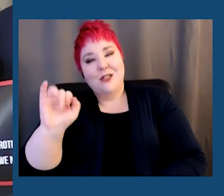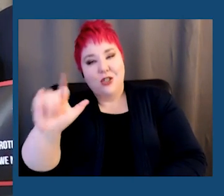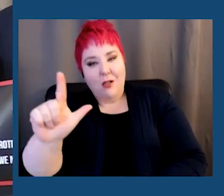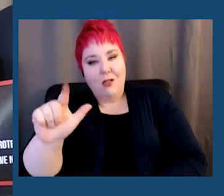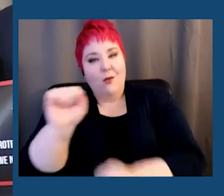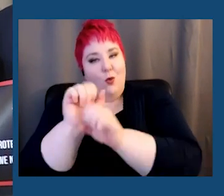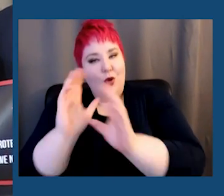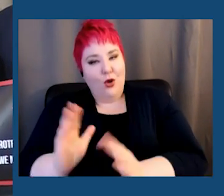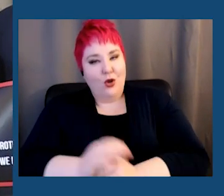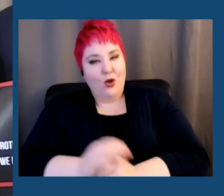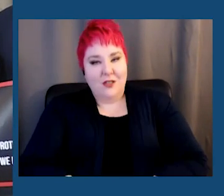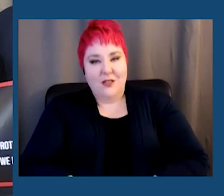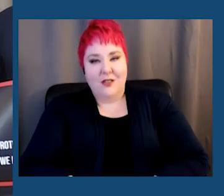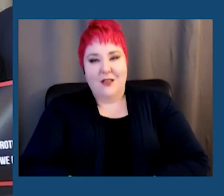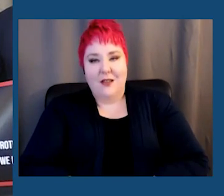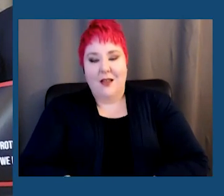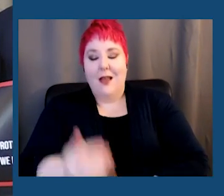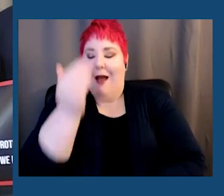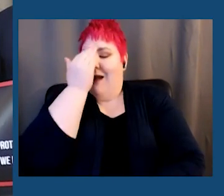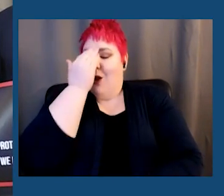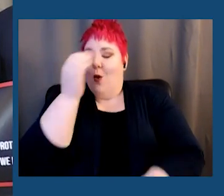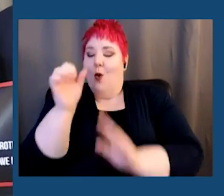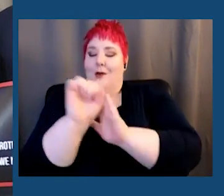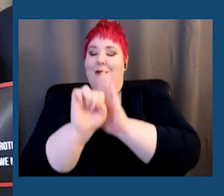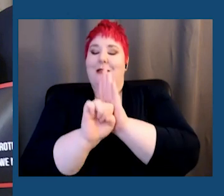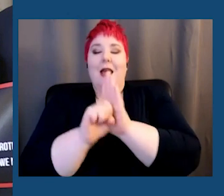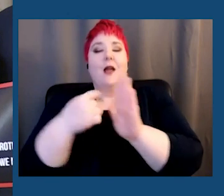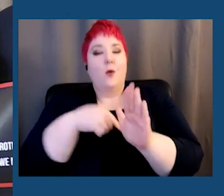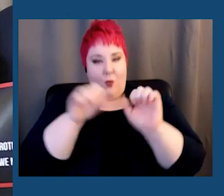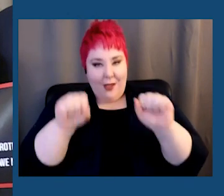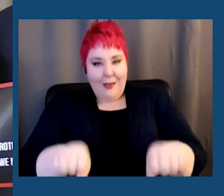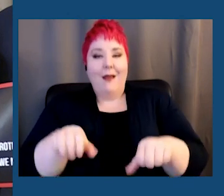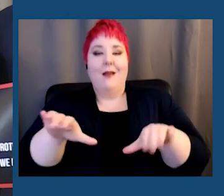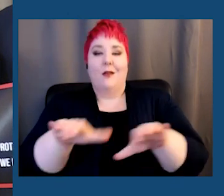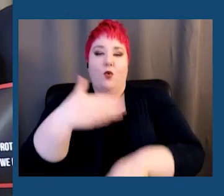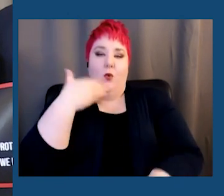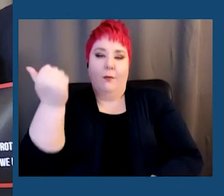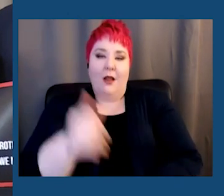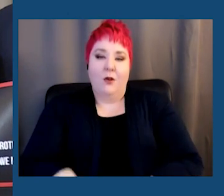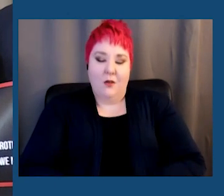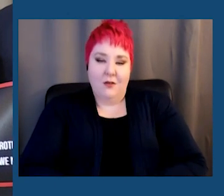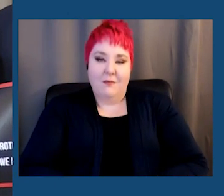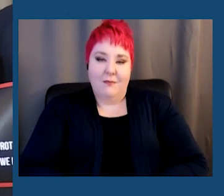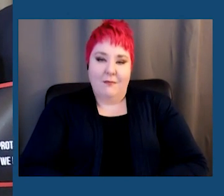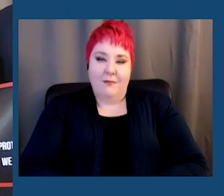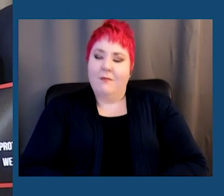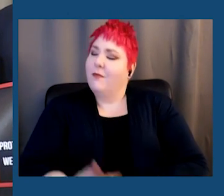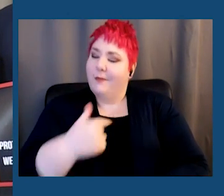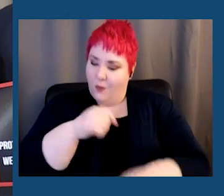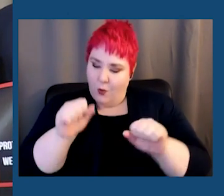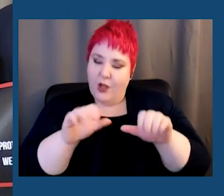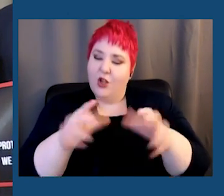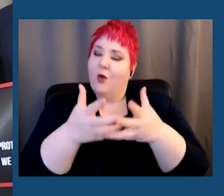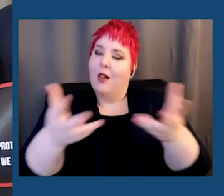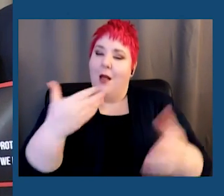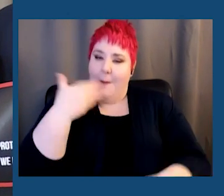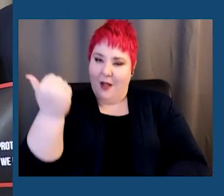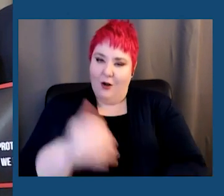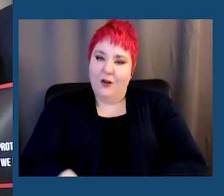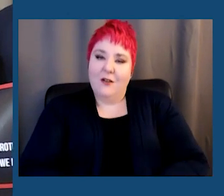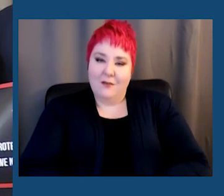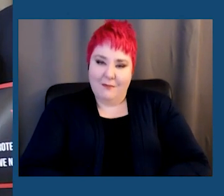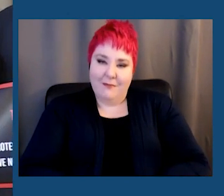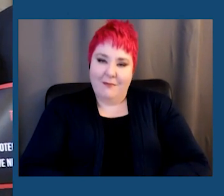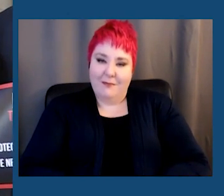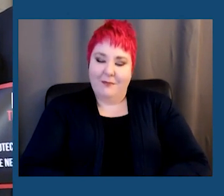I know as a state, we can do better. We can do a lot better. I stay here